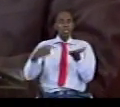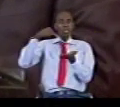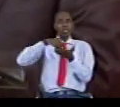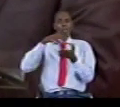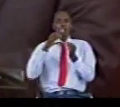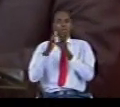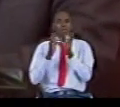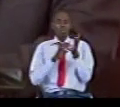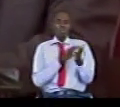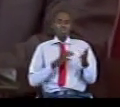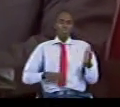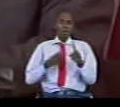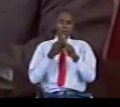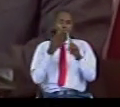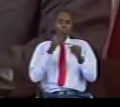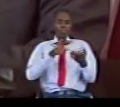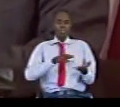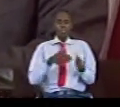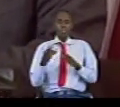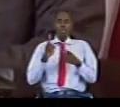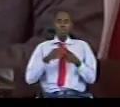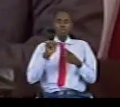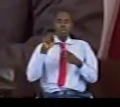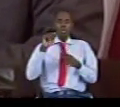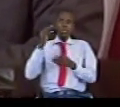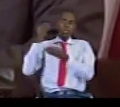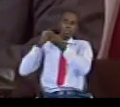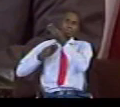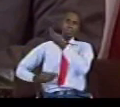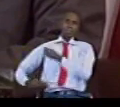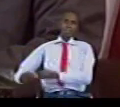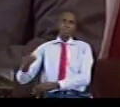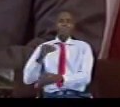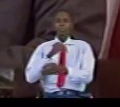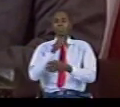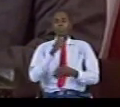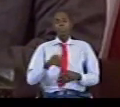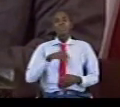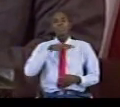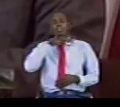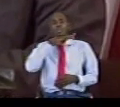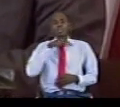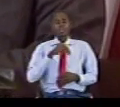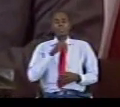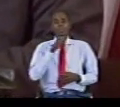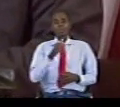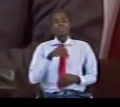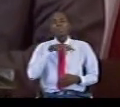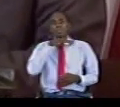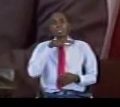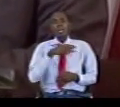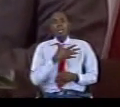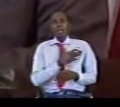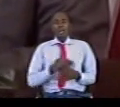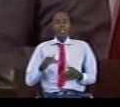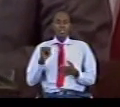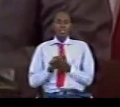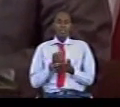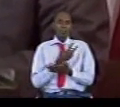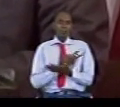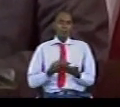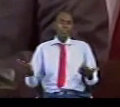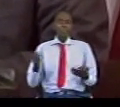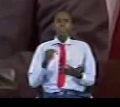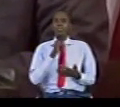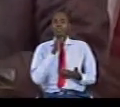from the dead, to an inheritance incorruptible, undefiled, and that fadeth not away. Tell